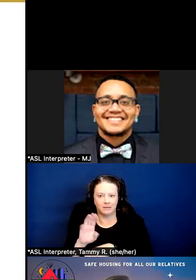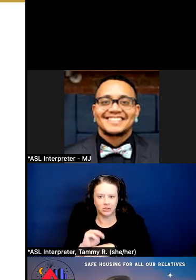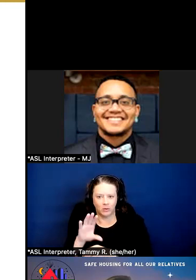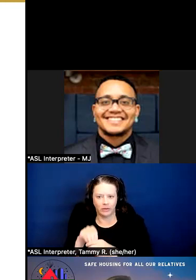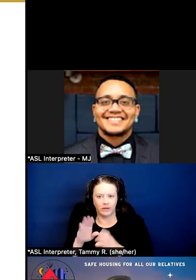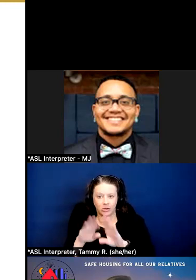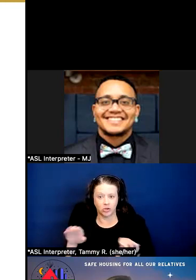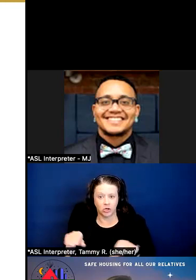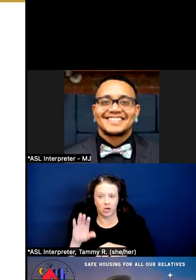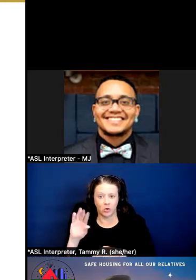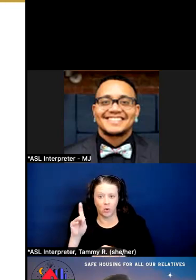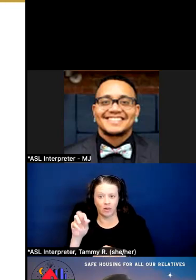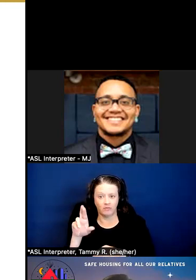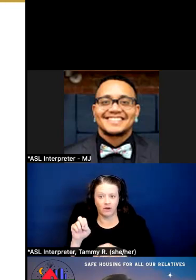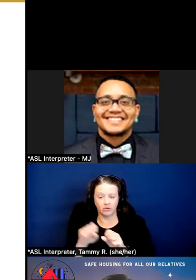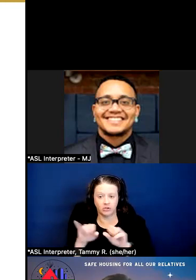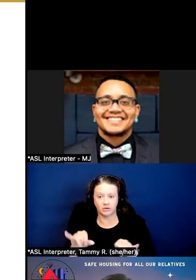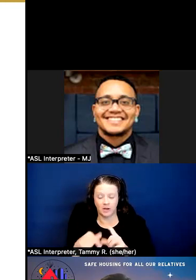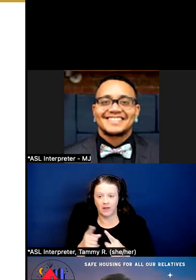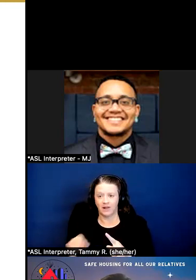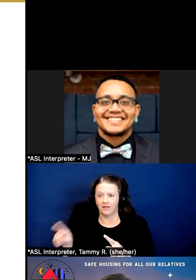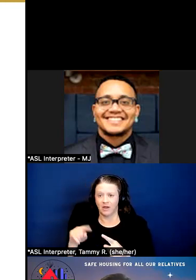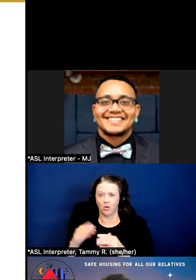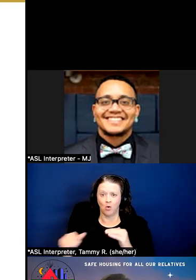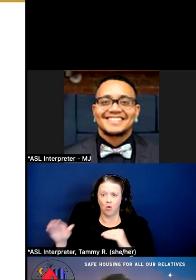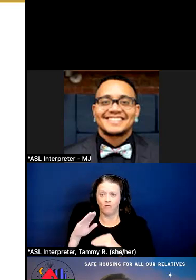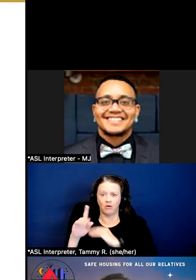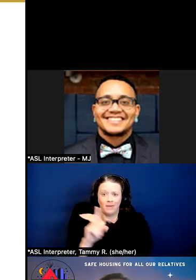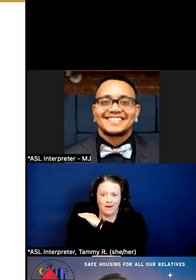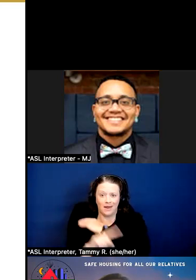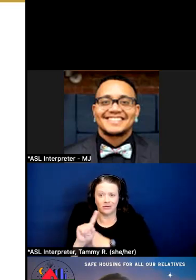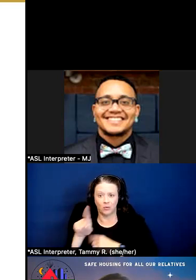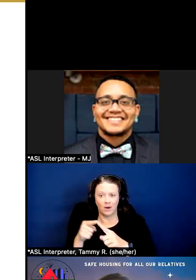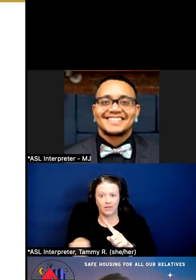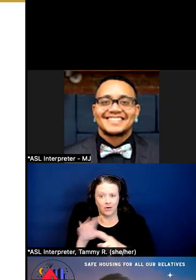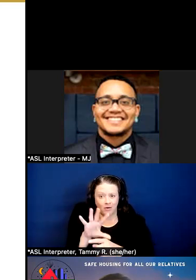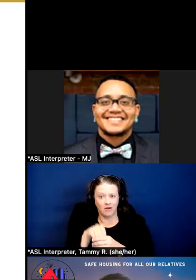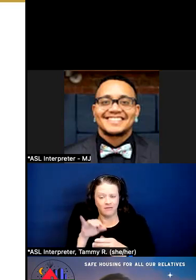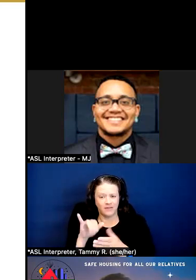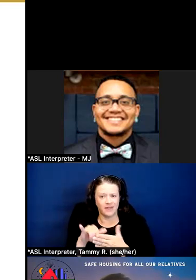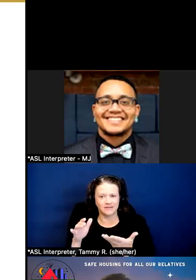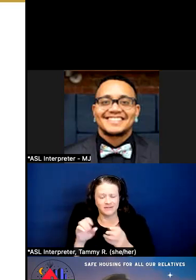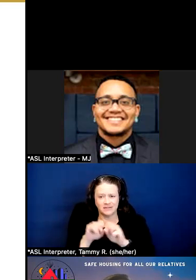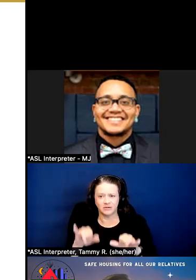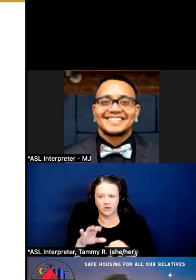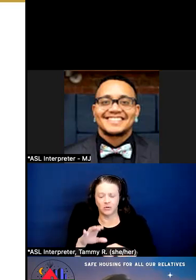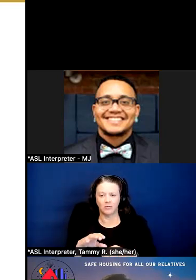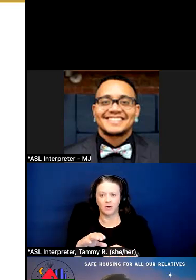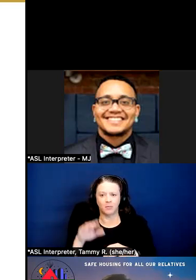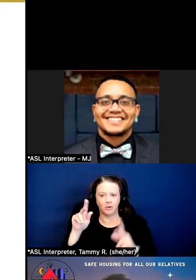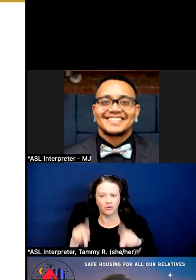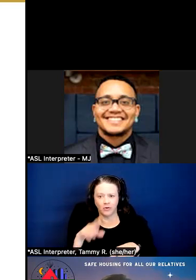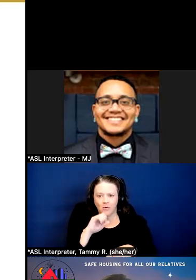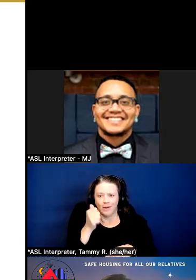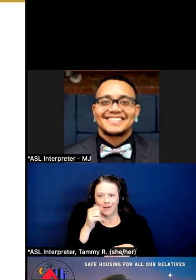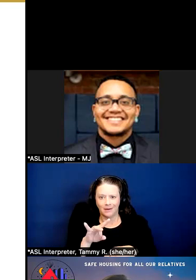system. And then they're over penalized when they're in that system, right? So it's not normal for an 18 to 22-year-old to constantly